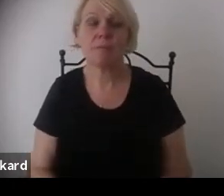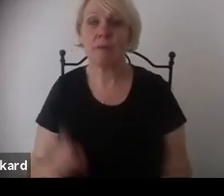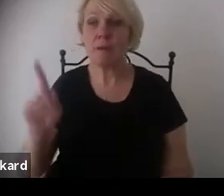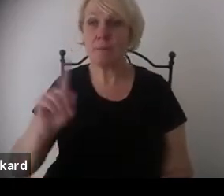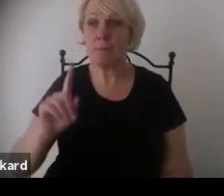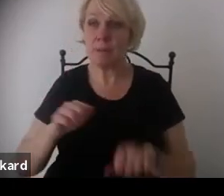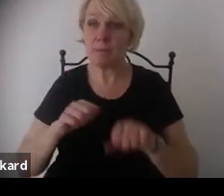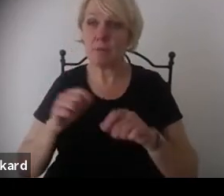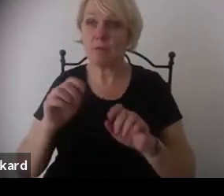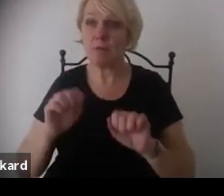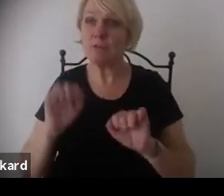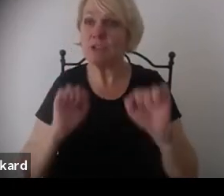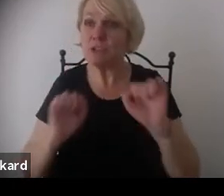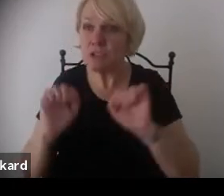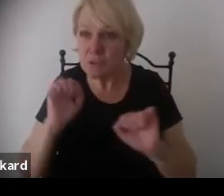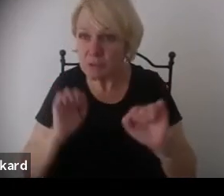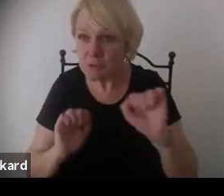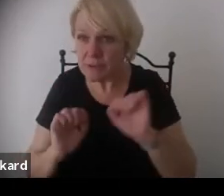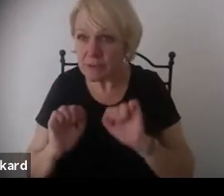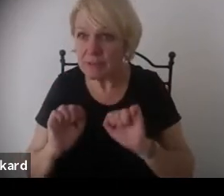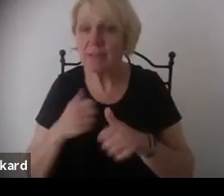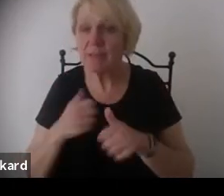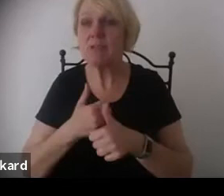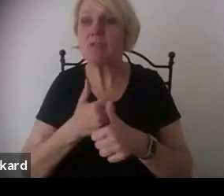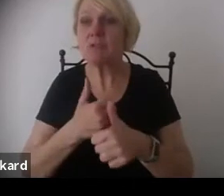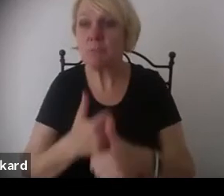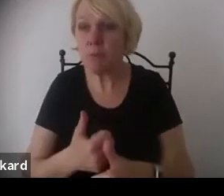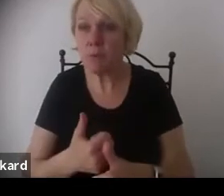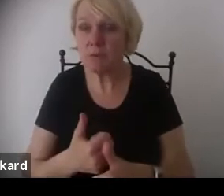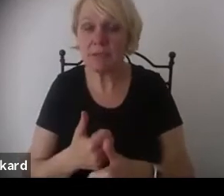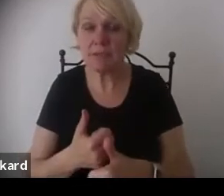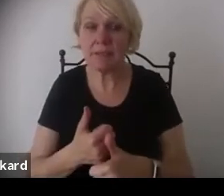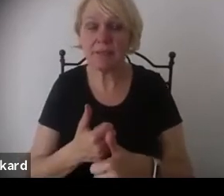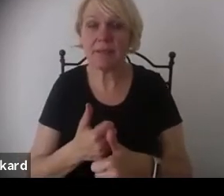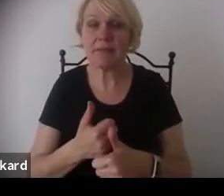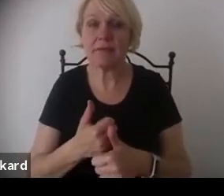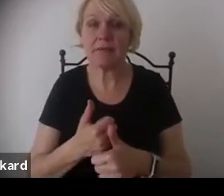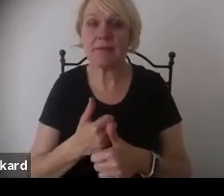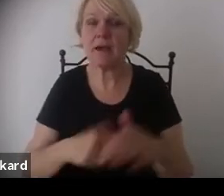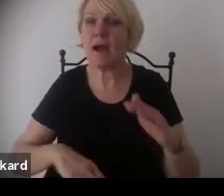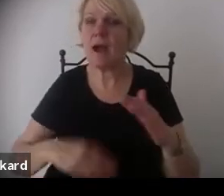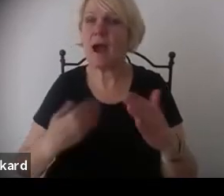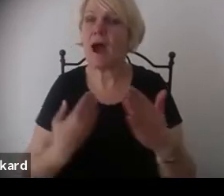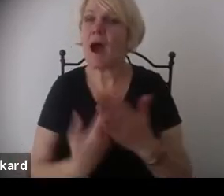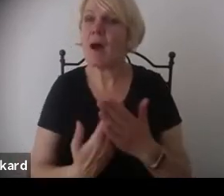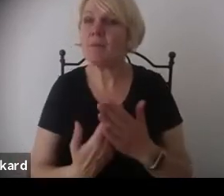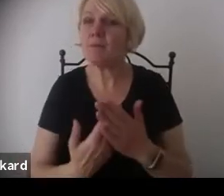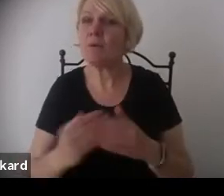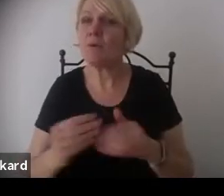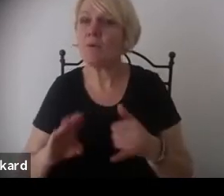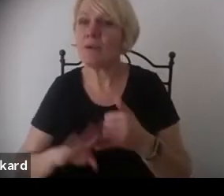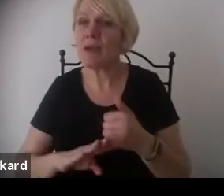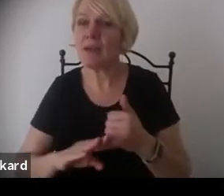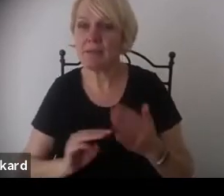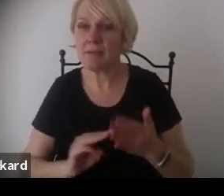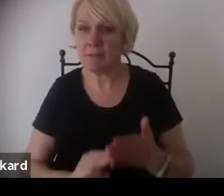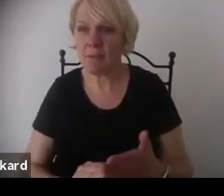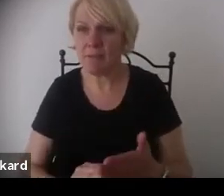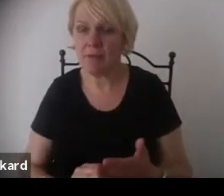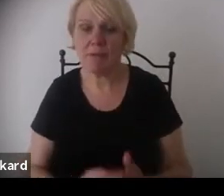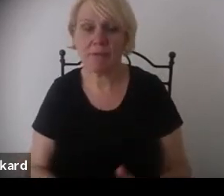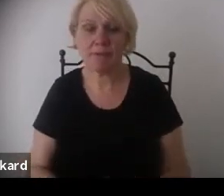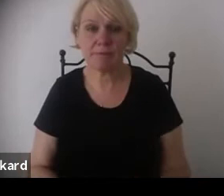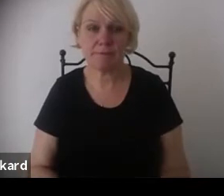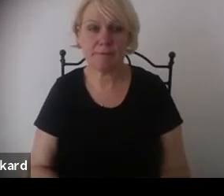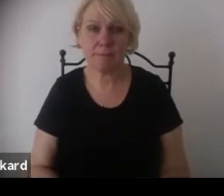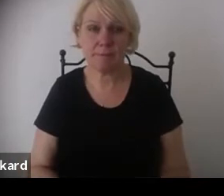them up until the end of the month, but then afterwards. Again, it sort of goes back to the point that